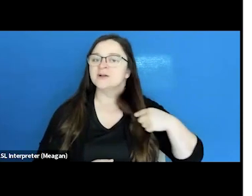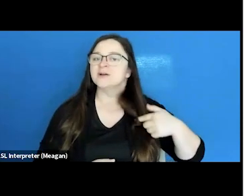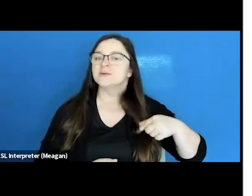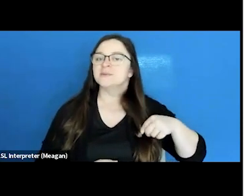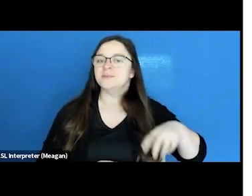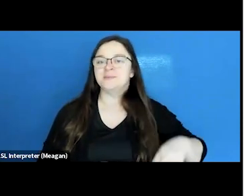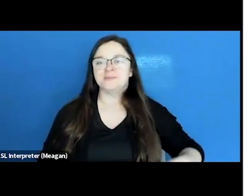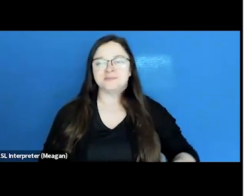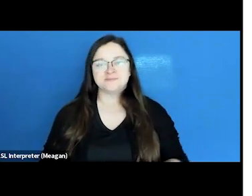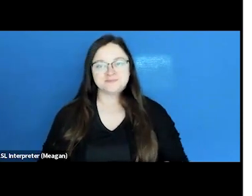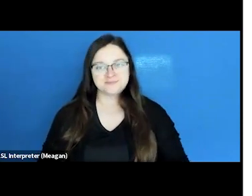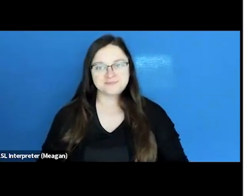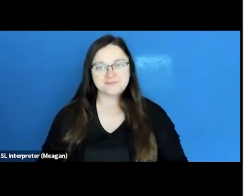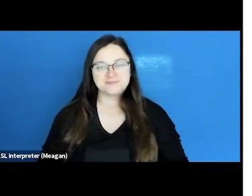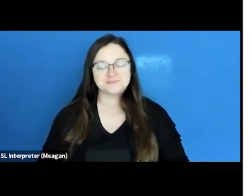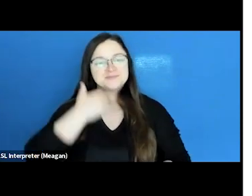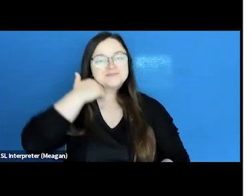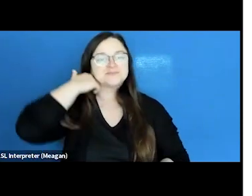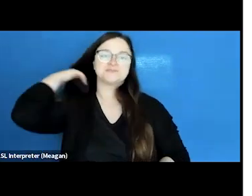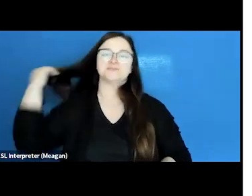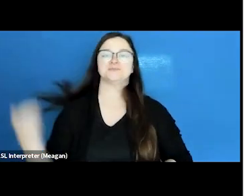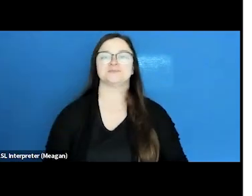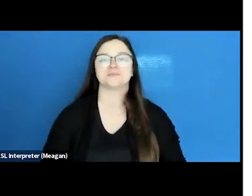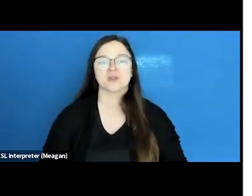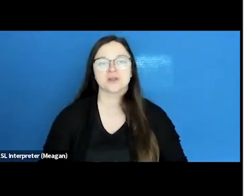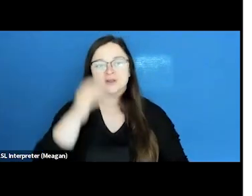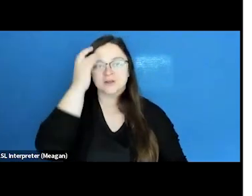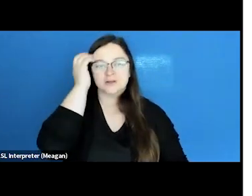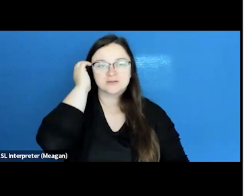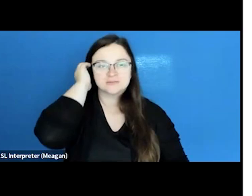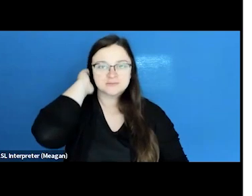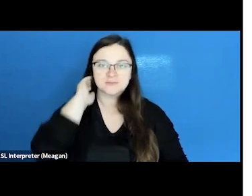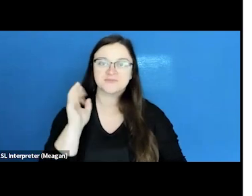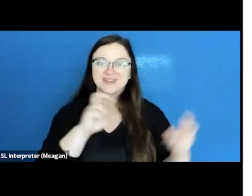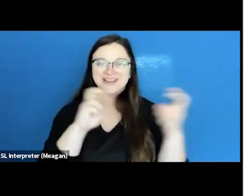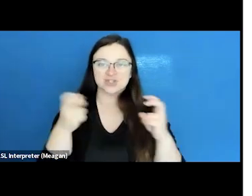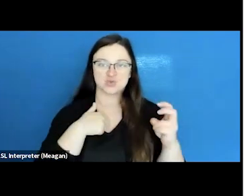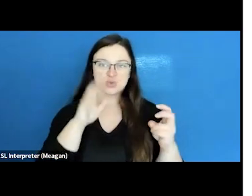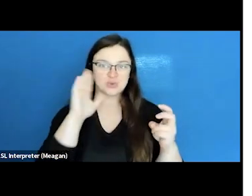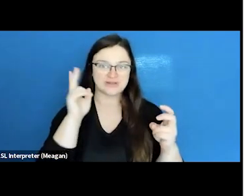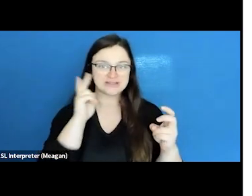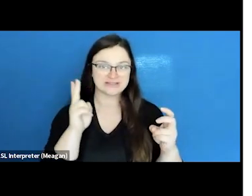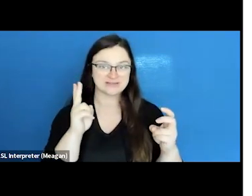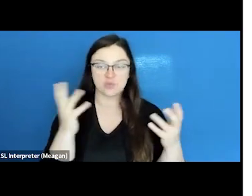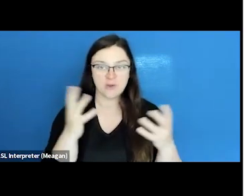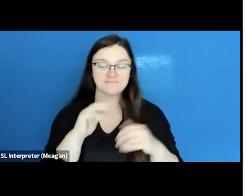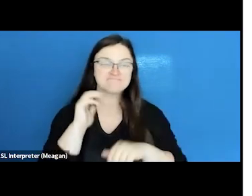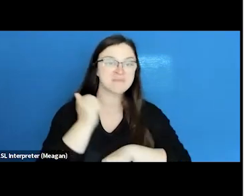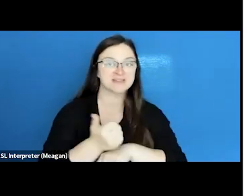before you. Now, what are some of these issues that we're going to see? Well, they're based on things